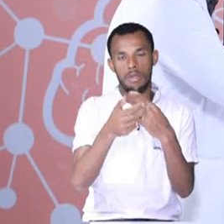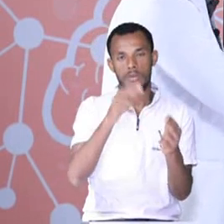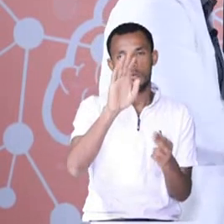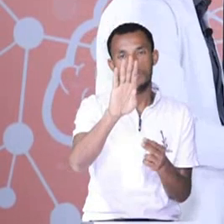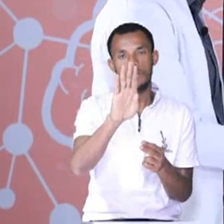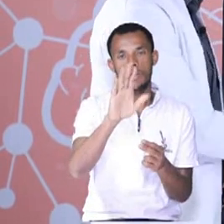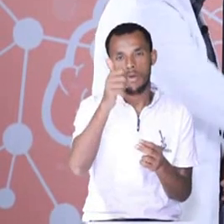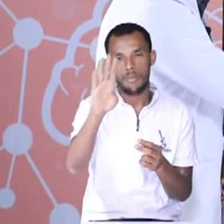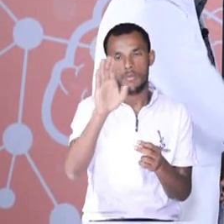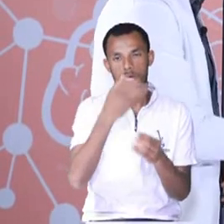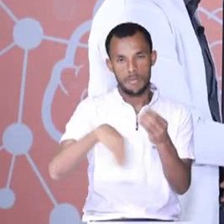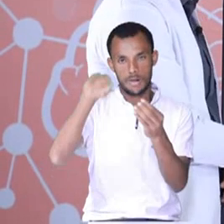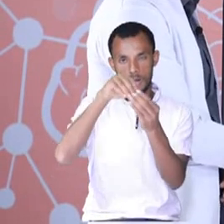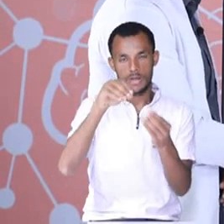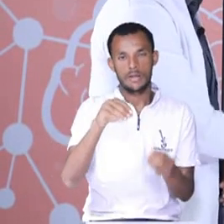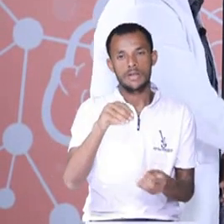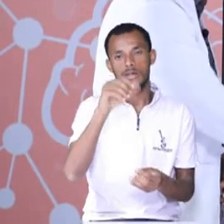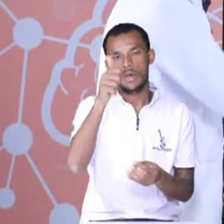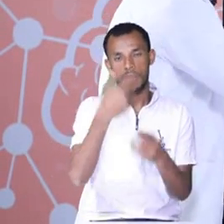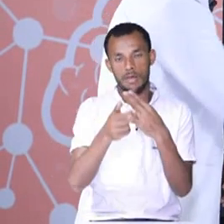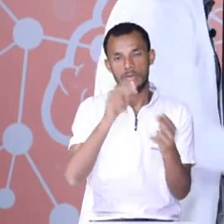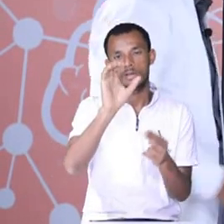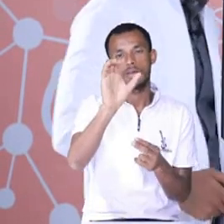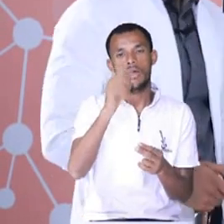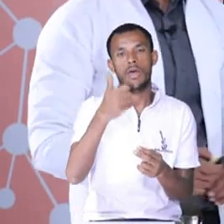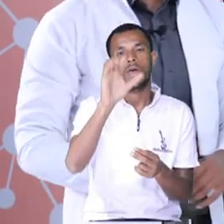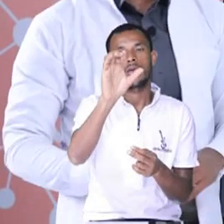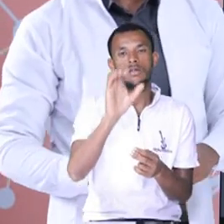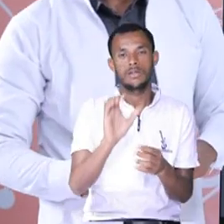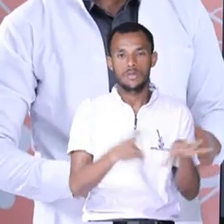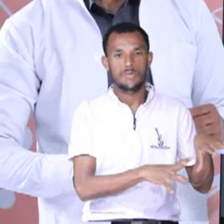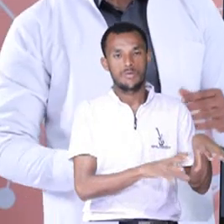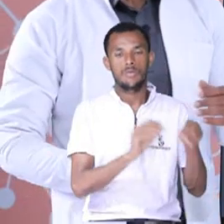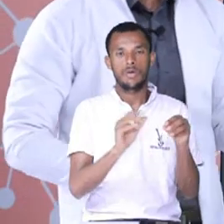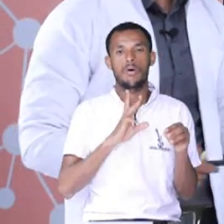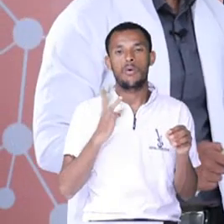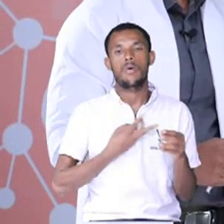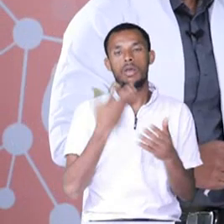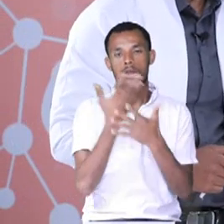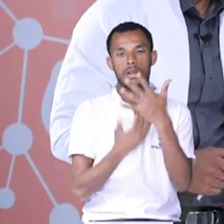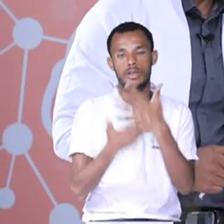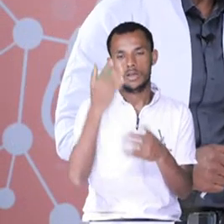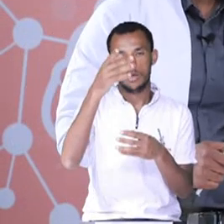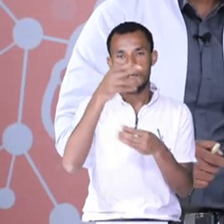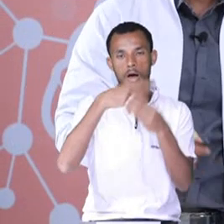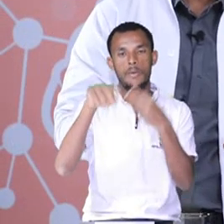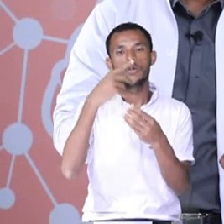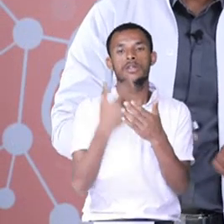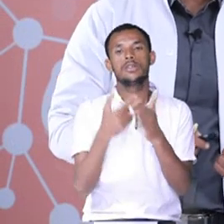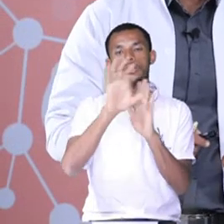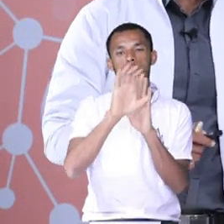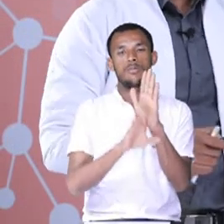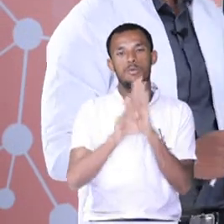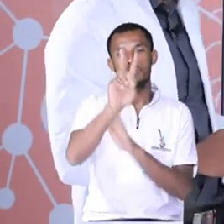b, ab, plus this a times c, ac. Students, we discussed about this in